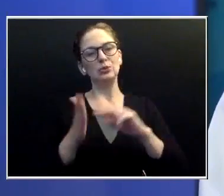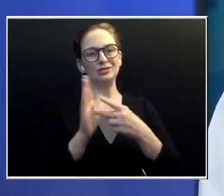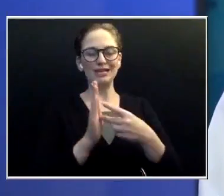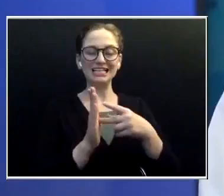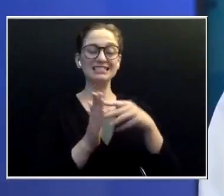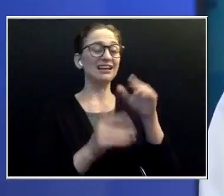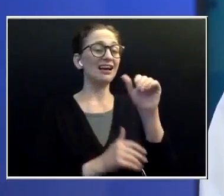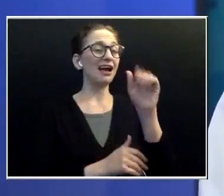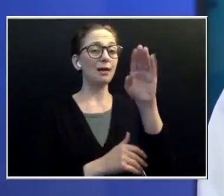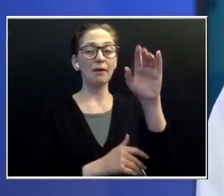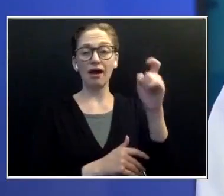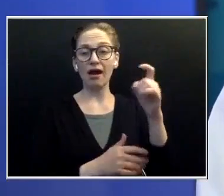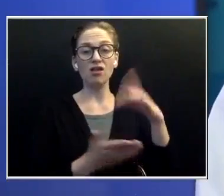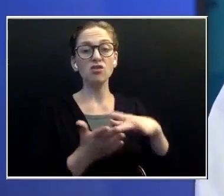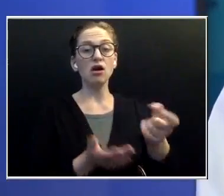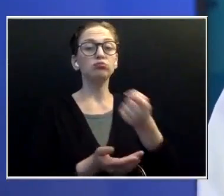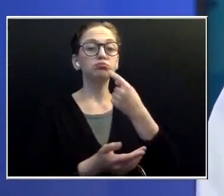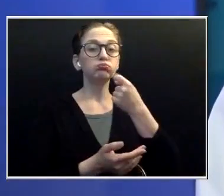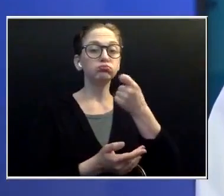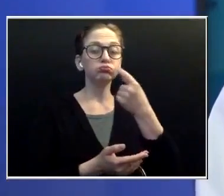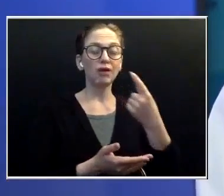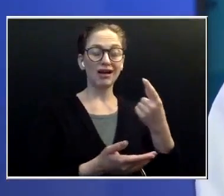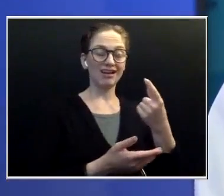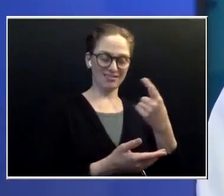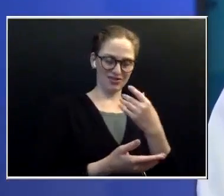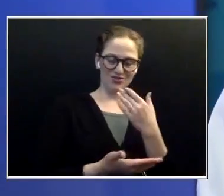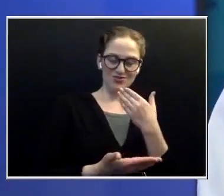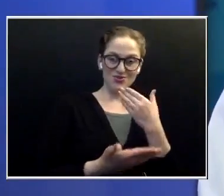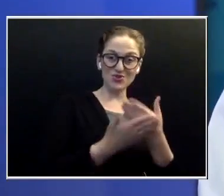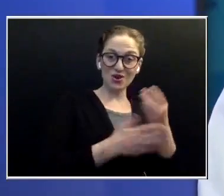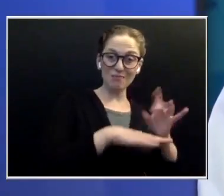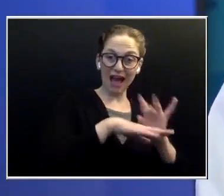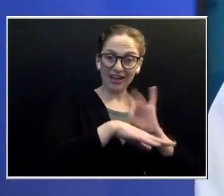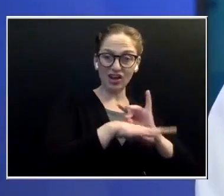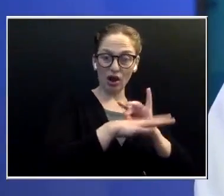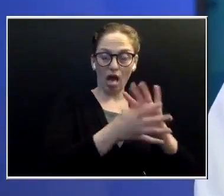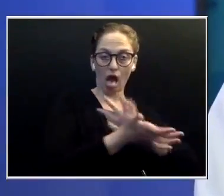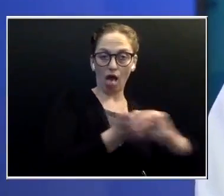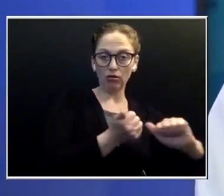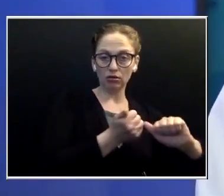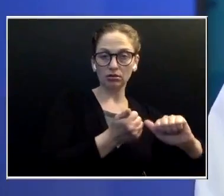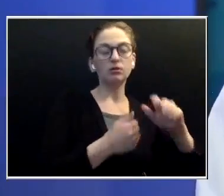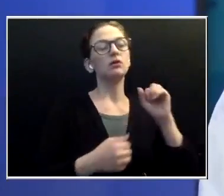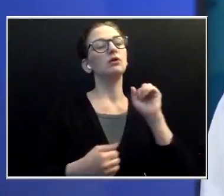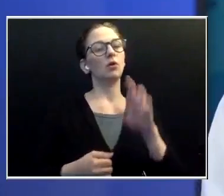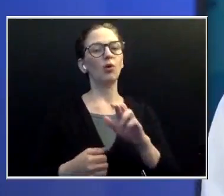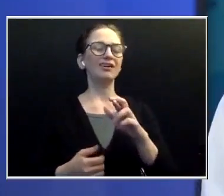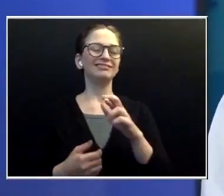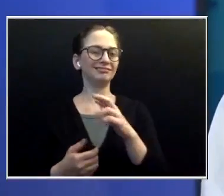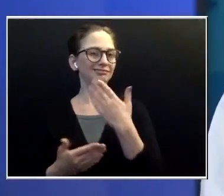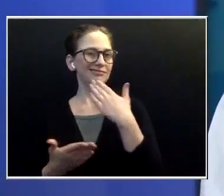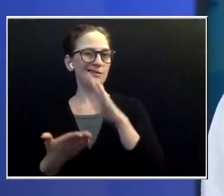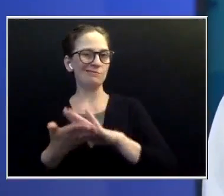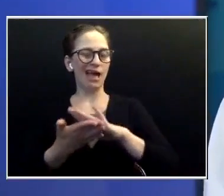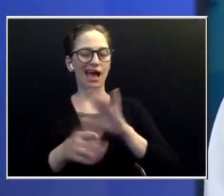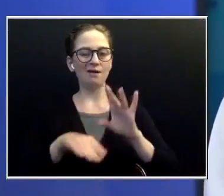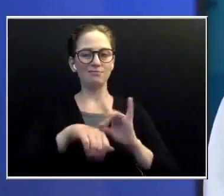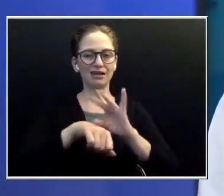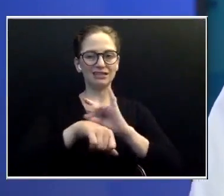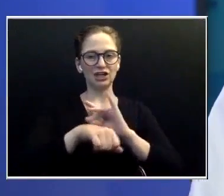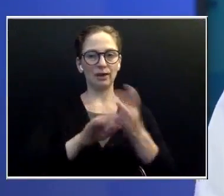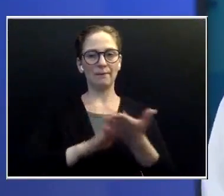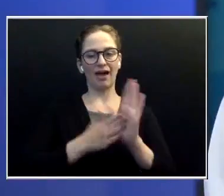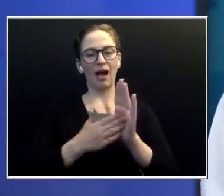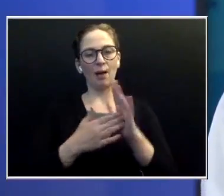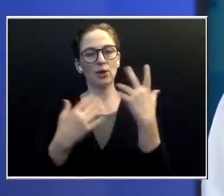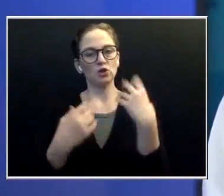even when the bad guys actually when they get actually stronger. And actually, in this situation, like in patients who are immunocompromised,